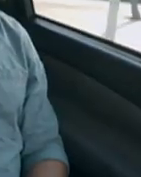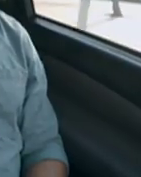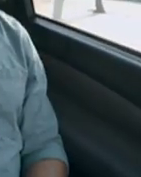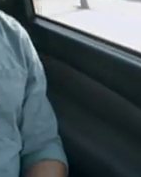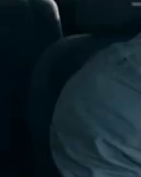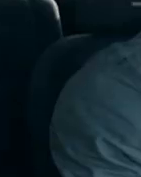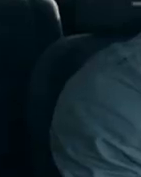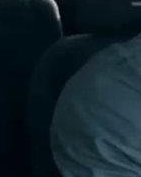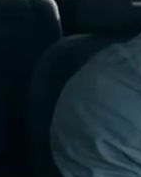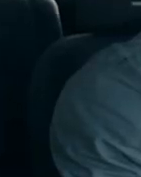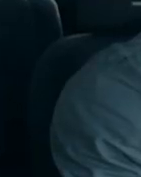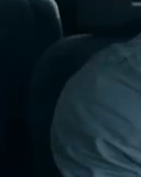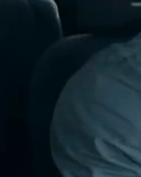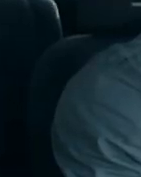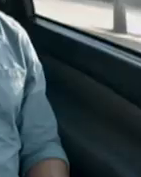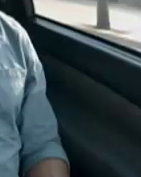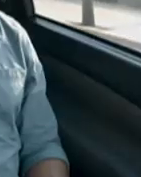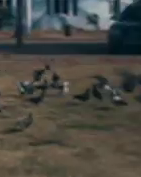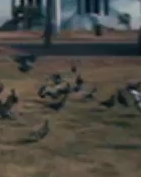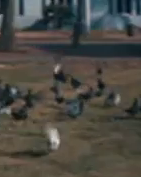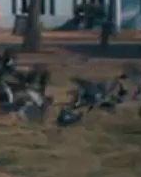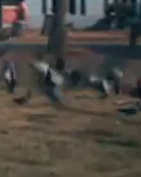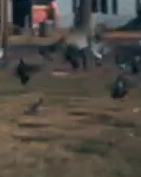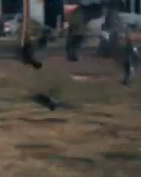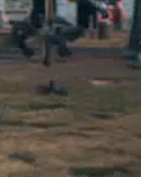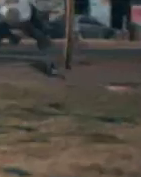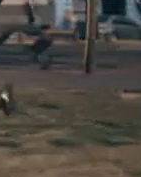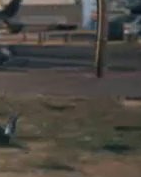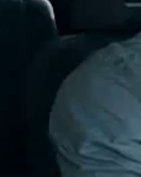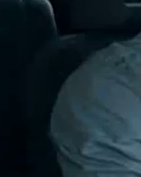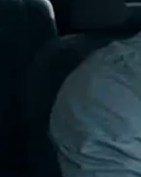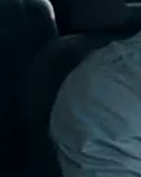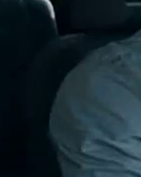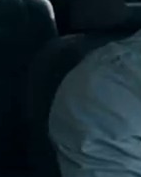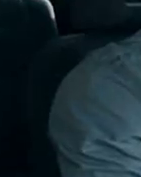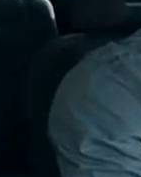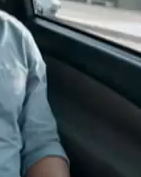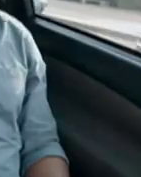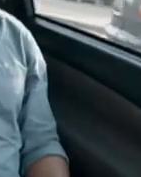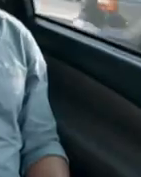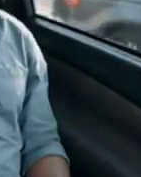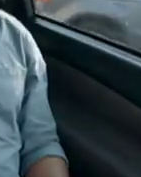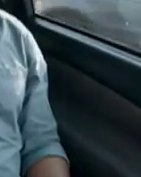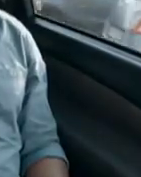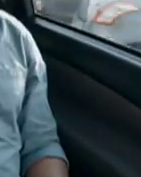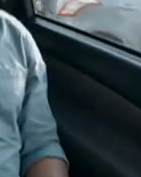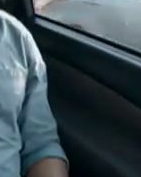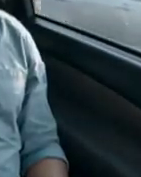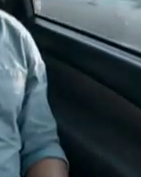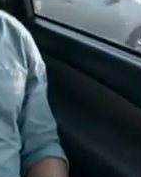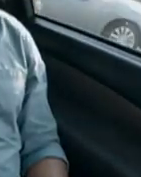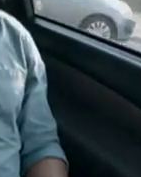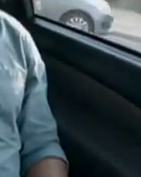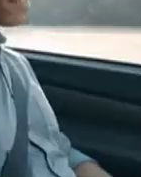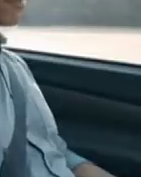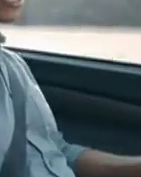my premium up again. And I just thought, you know, really, I can't do this. I sent the SMS, immediately he phoned me. And he was really so sweet. He was so